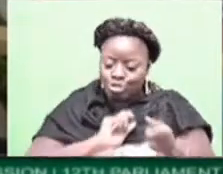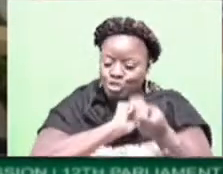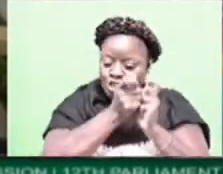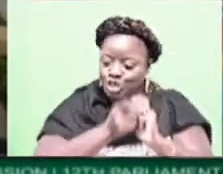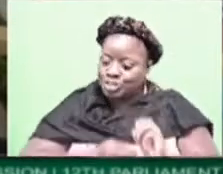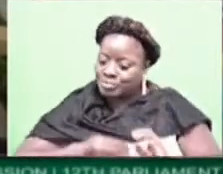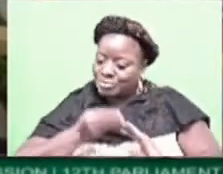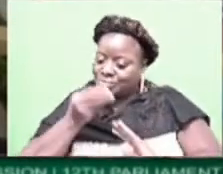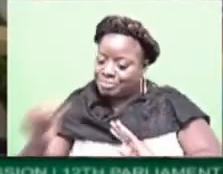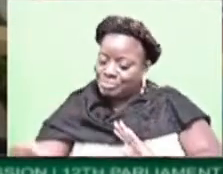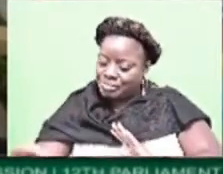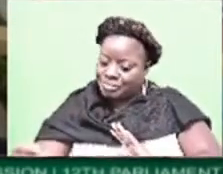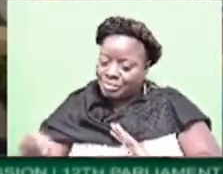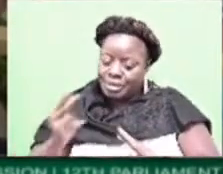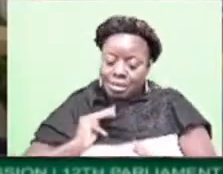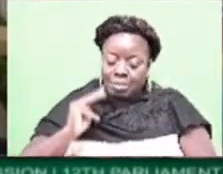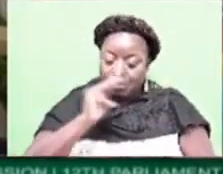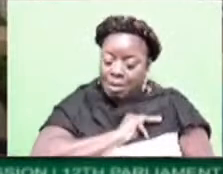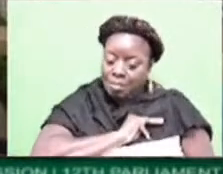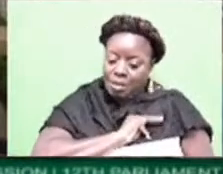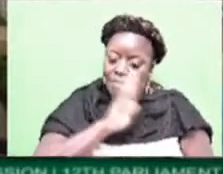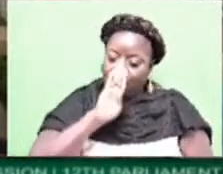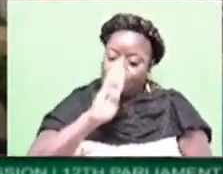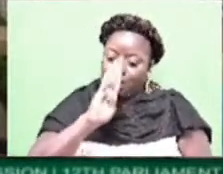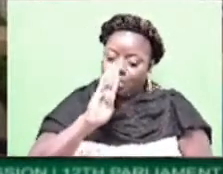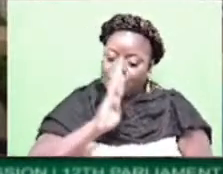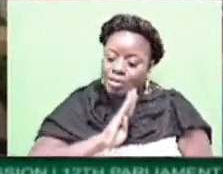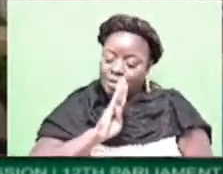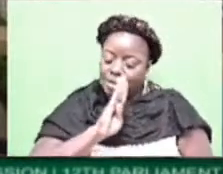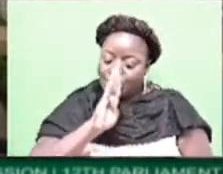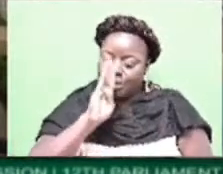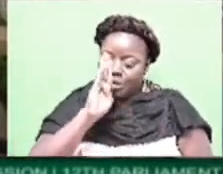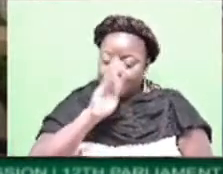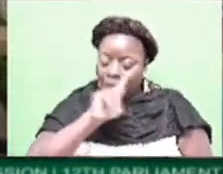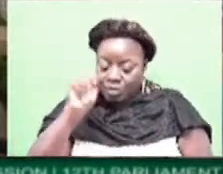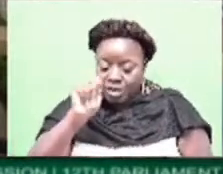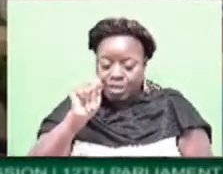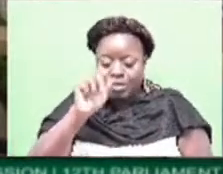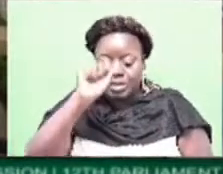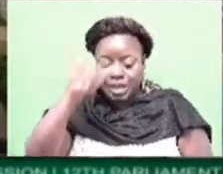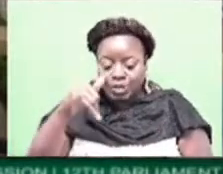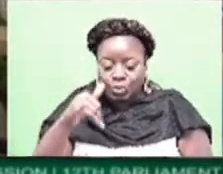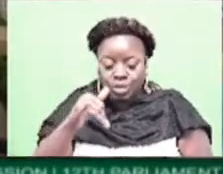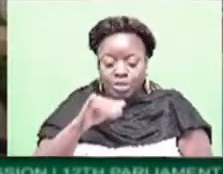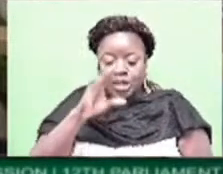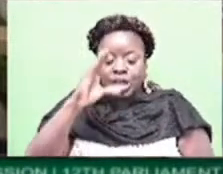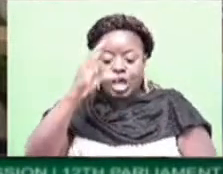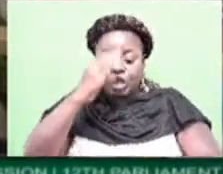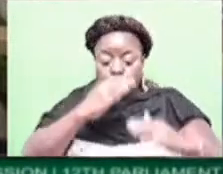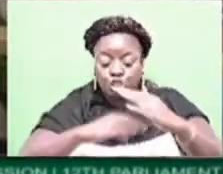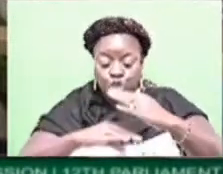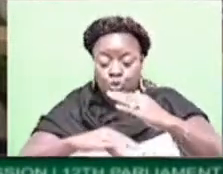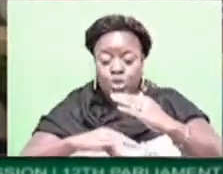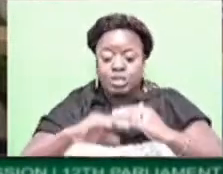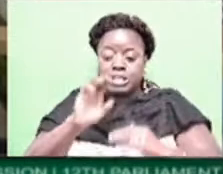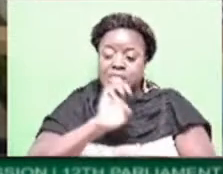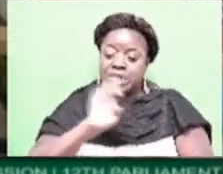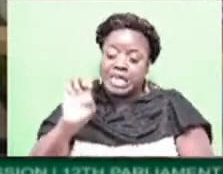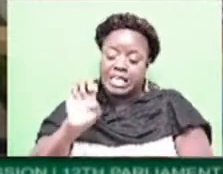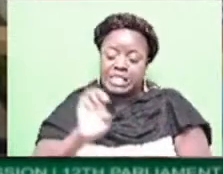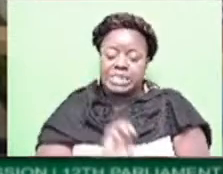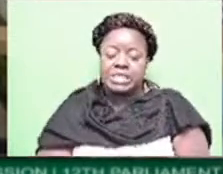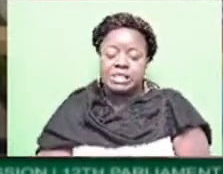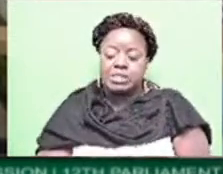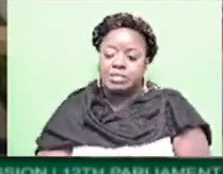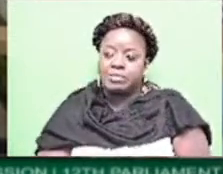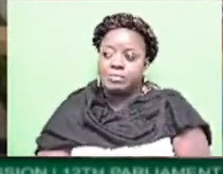for Barataria San Juan and the member for Shogunas East. Madam Speaker, unlike the Minister of Health, right